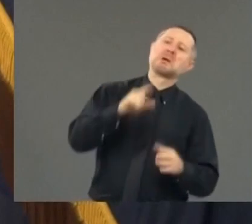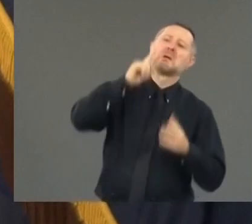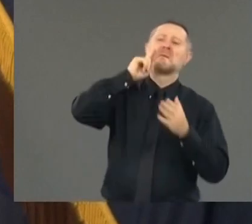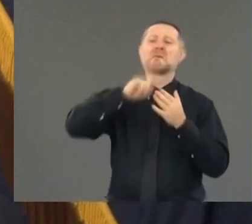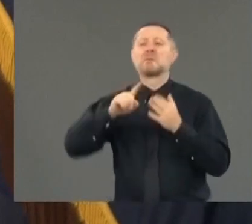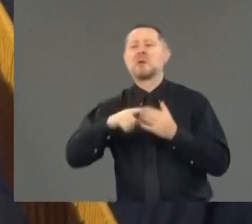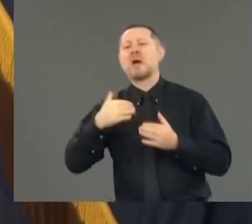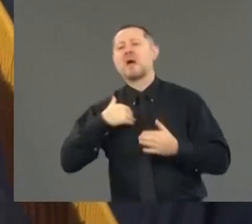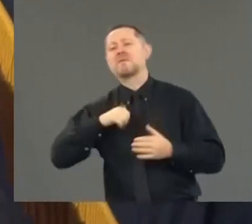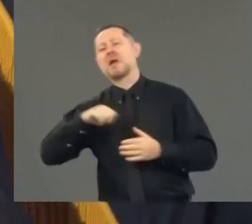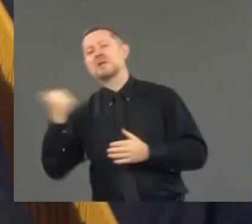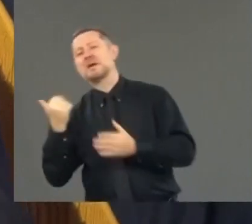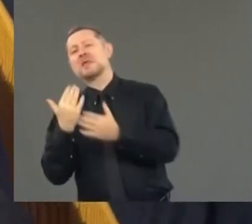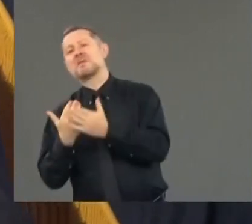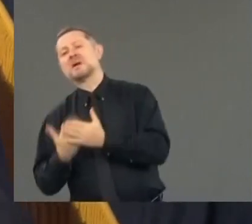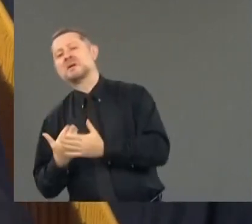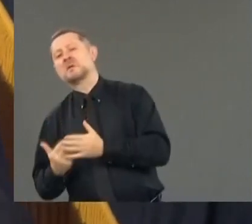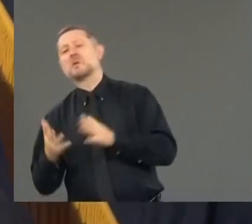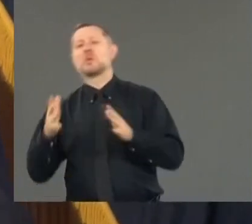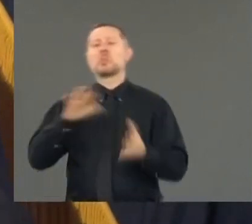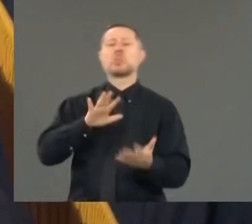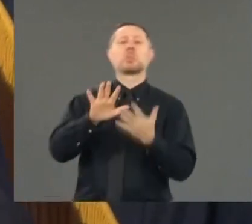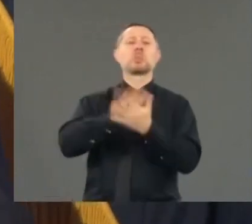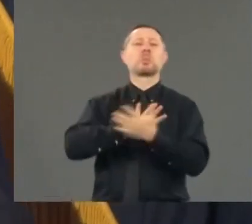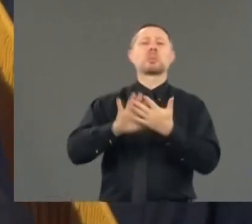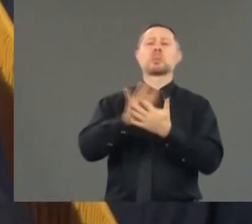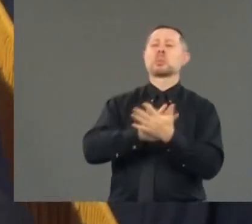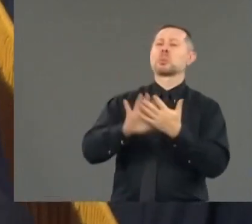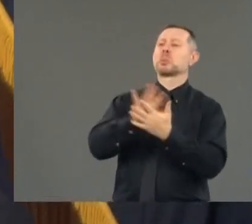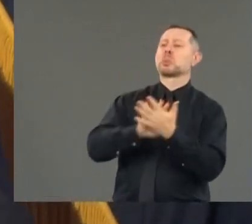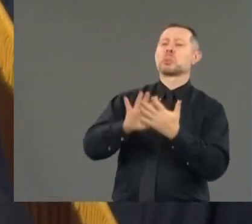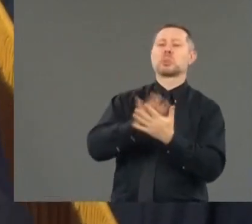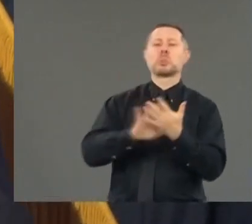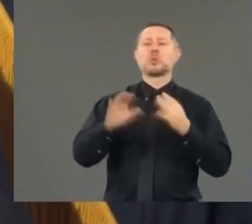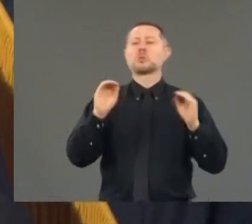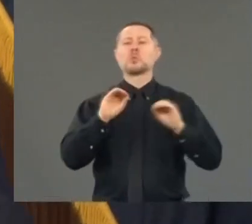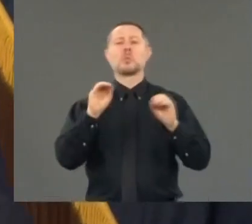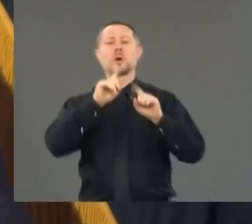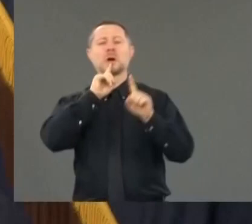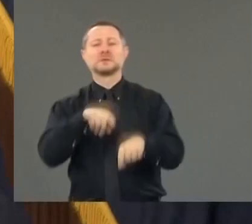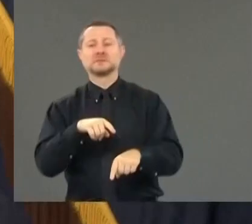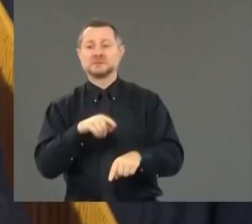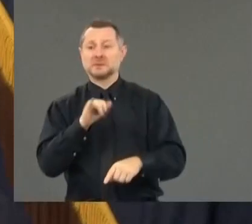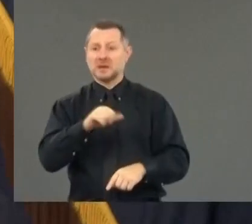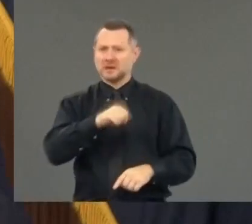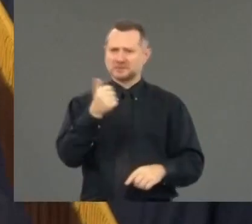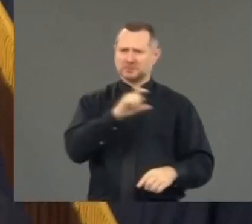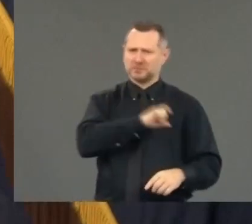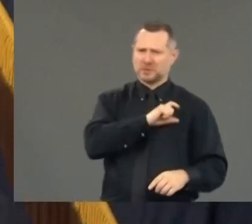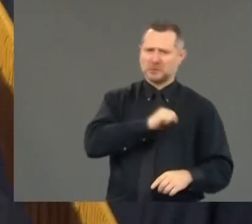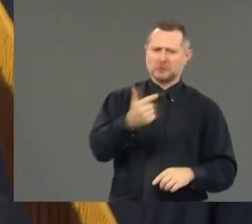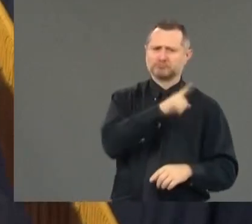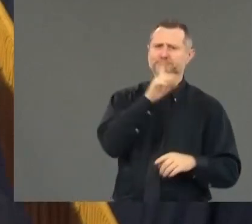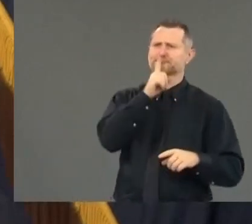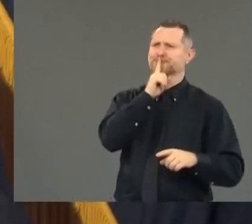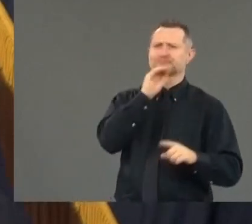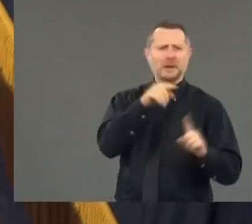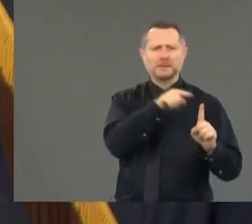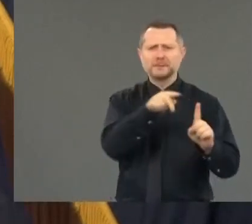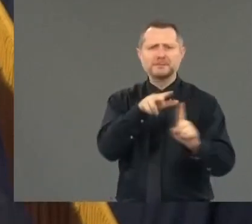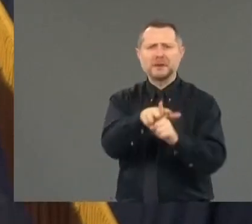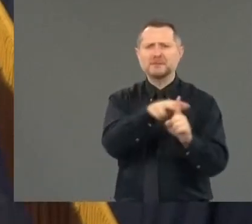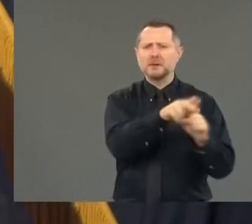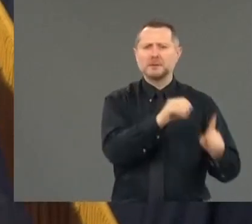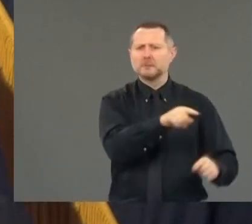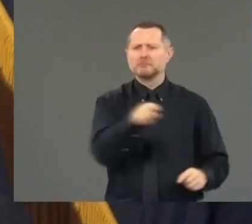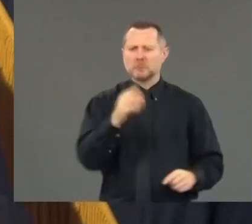we don't know what it is. There's been no answer yet on the other police officers. There's been no answers on why